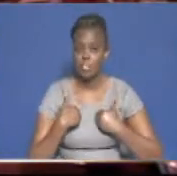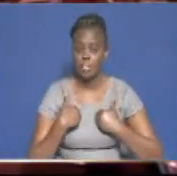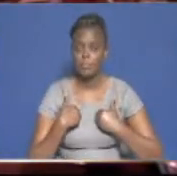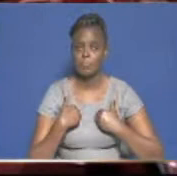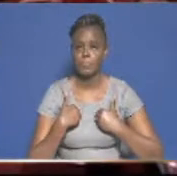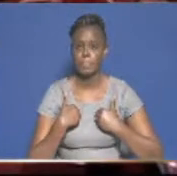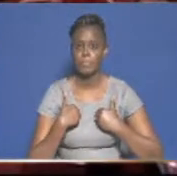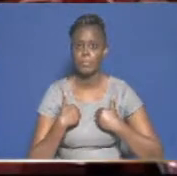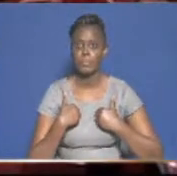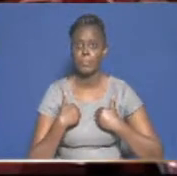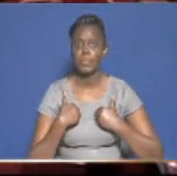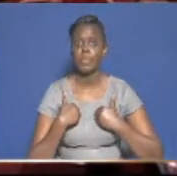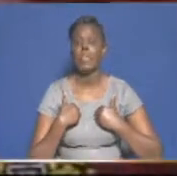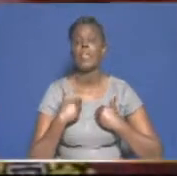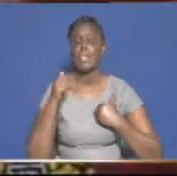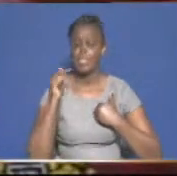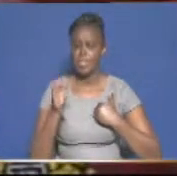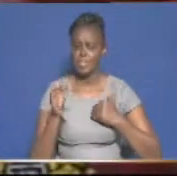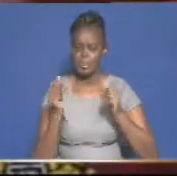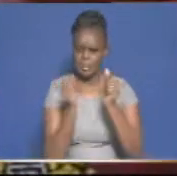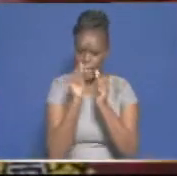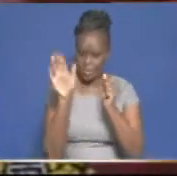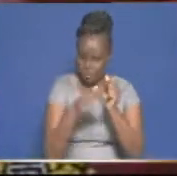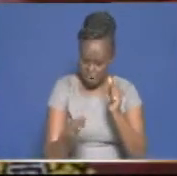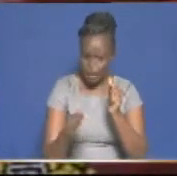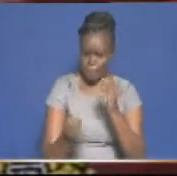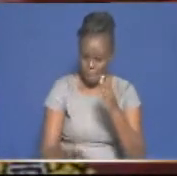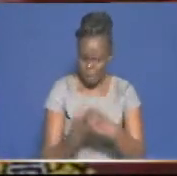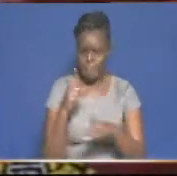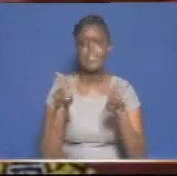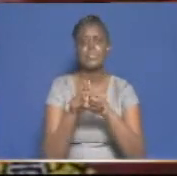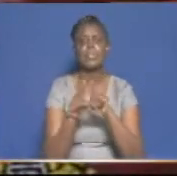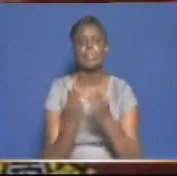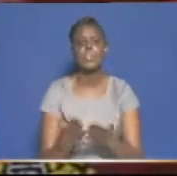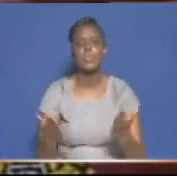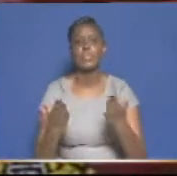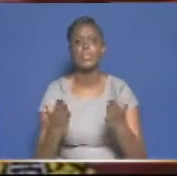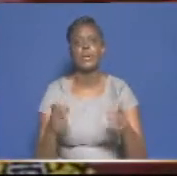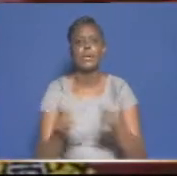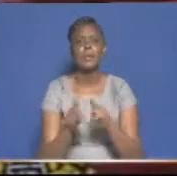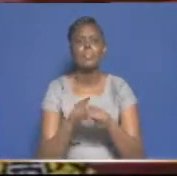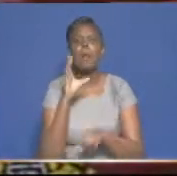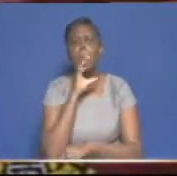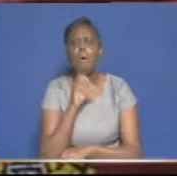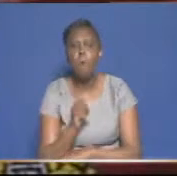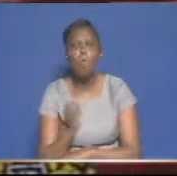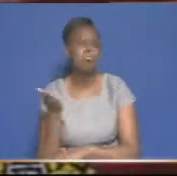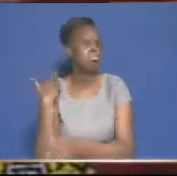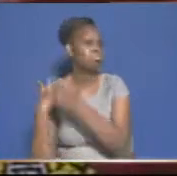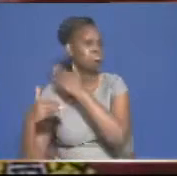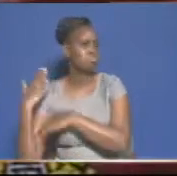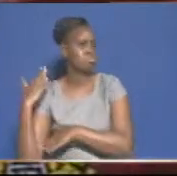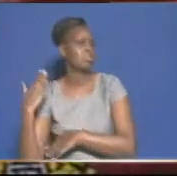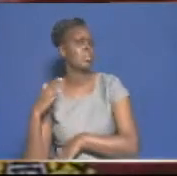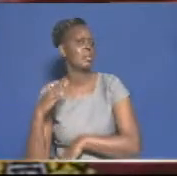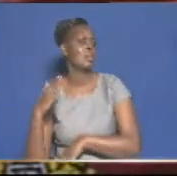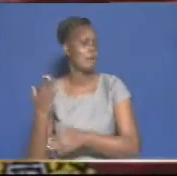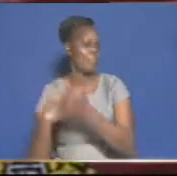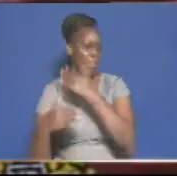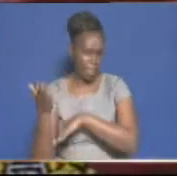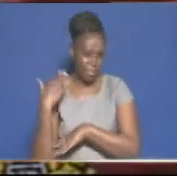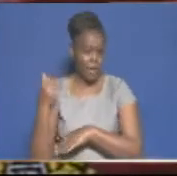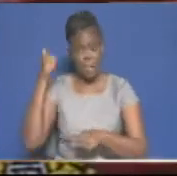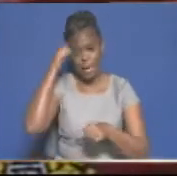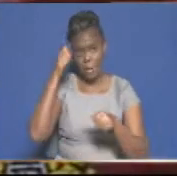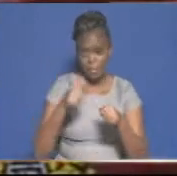with me. This matter came in the 10th Parliament, when we were in the old chamber, where the Senate is. And I